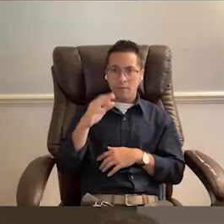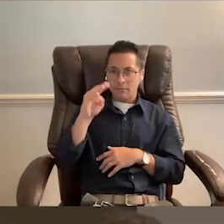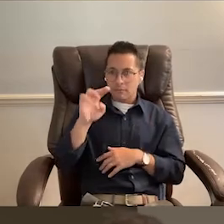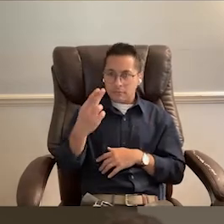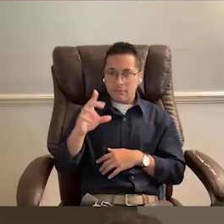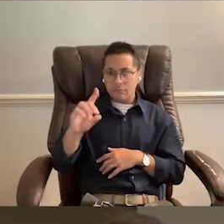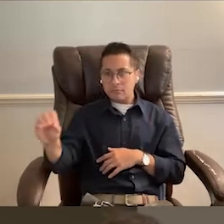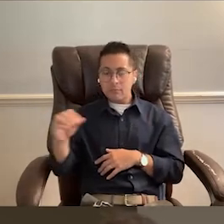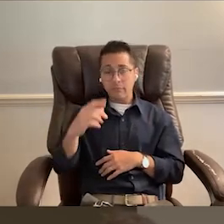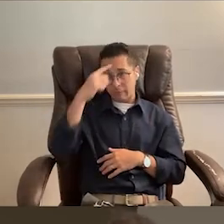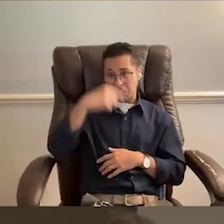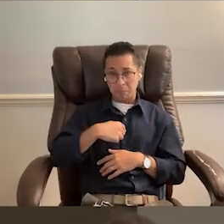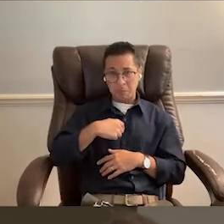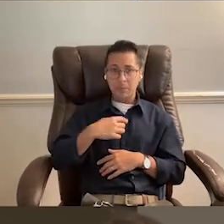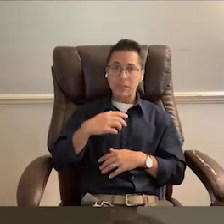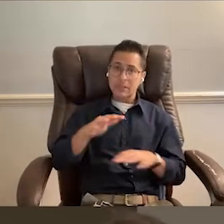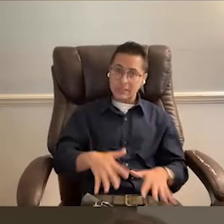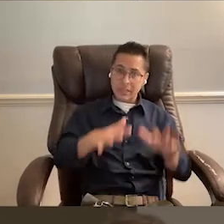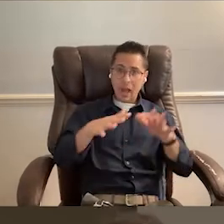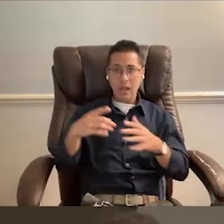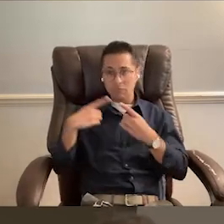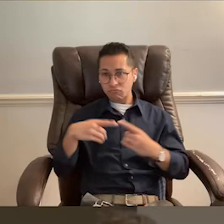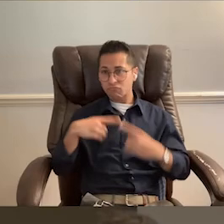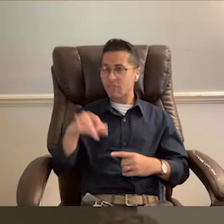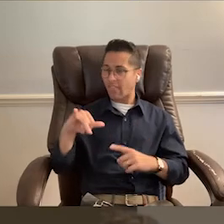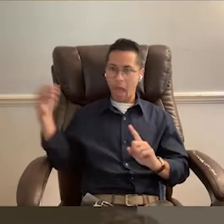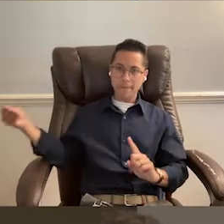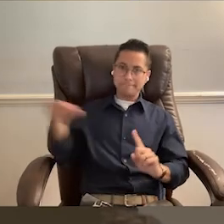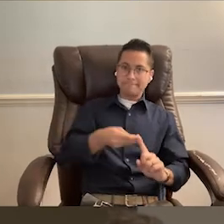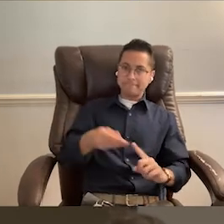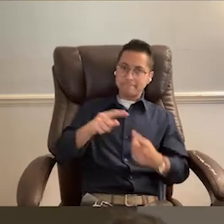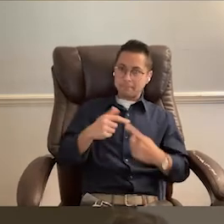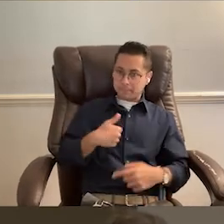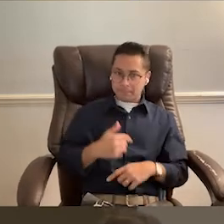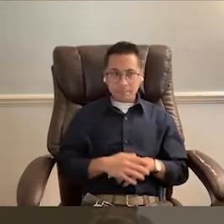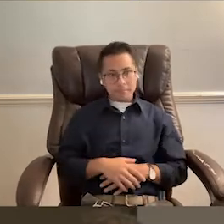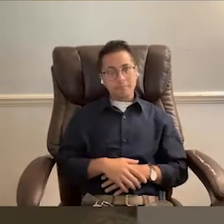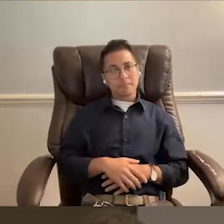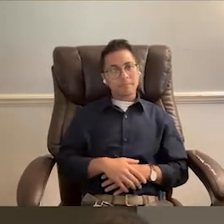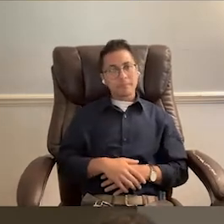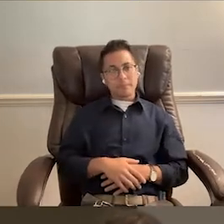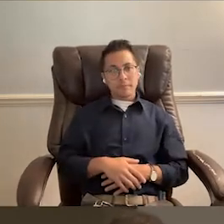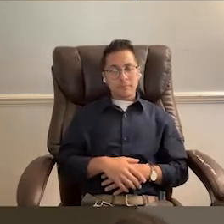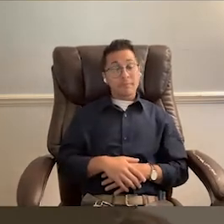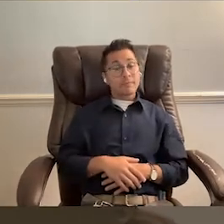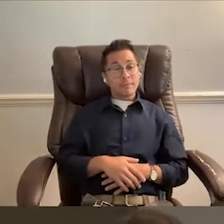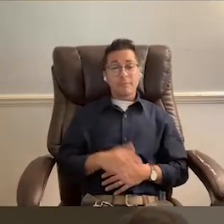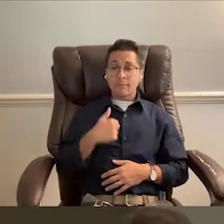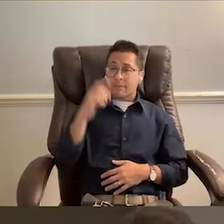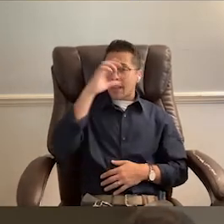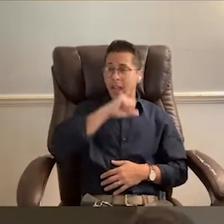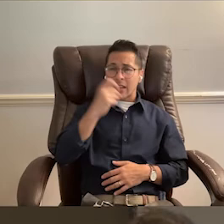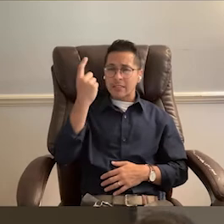family. We all have mental health illnesses and disorders. The main one being anxiety and depression that I got passed